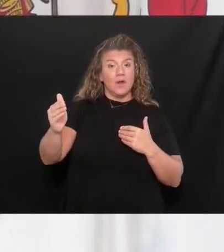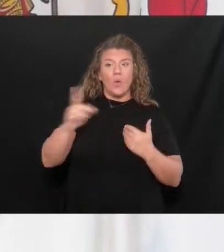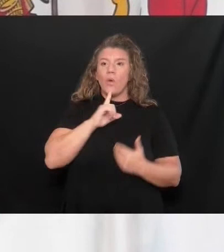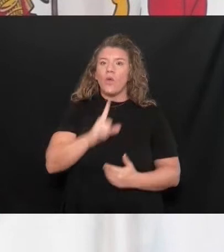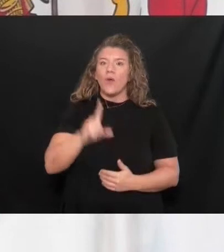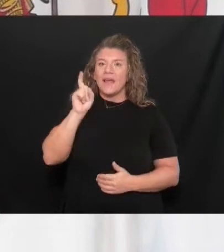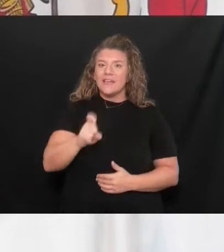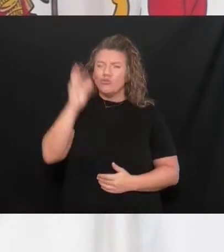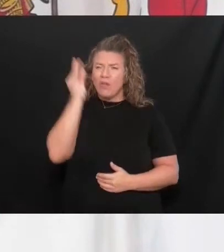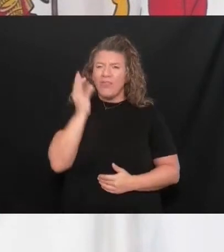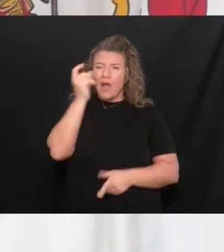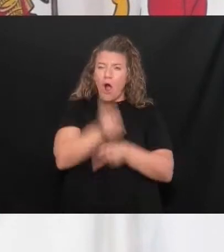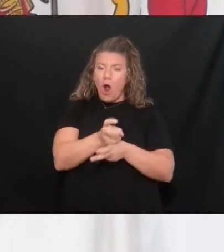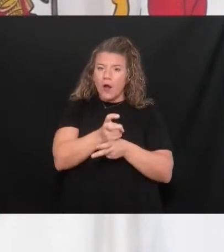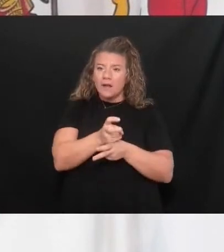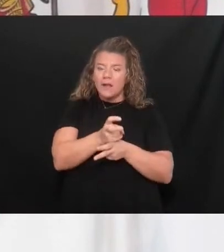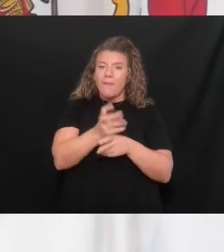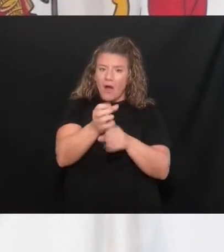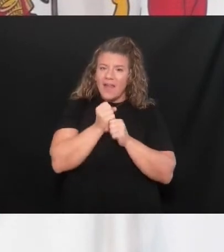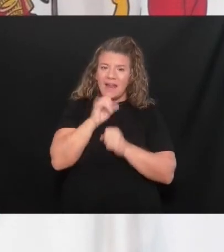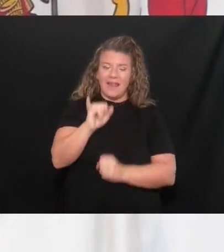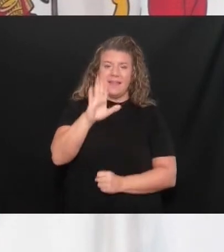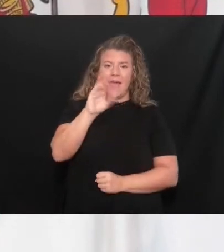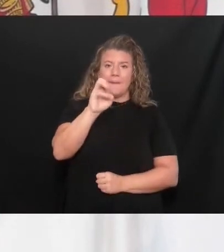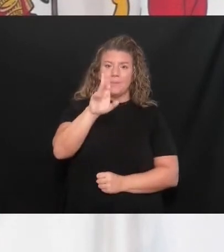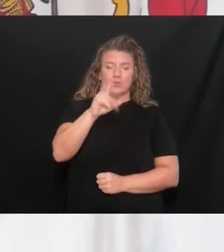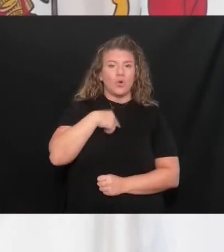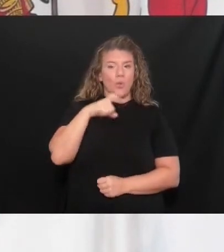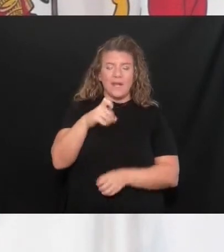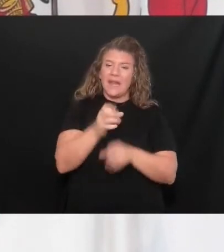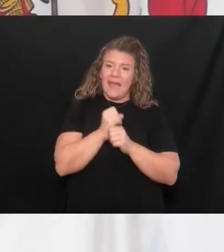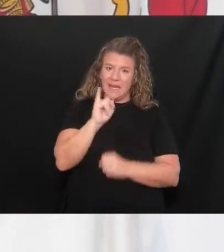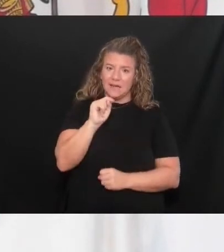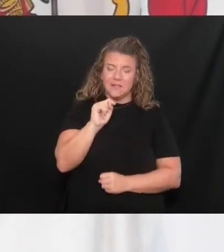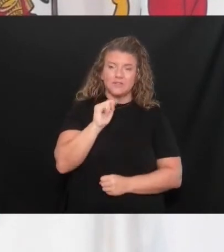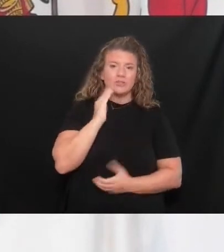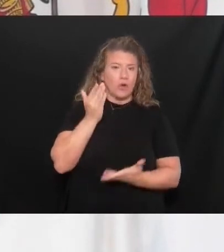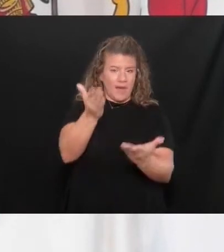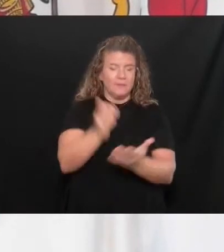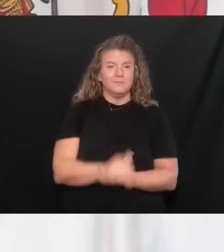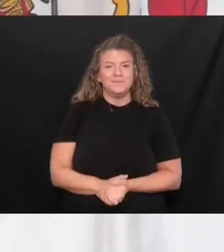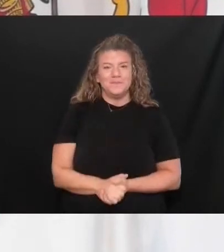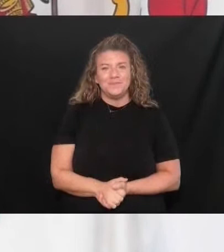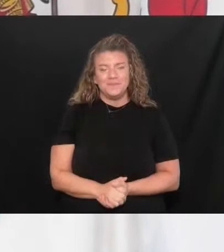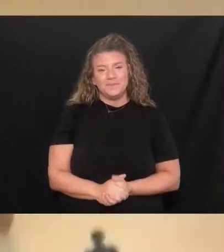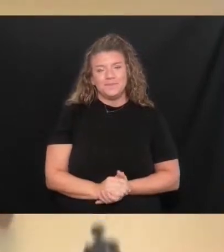really need you to think really hard about getting the booster shot, and we need to get it to you. So, General, go, please.